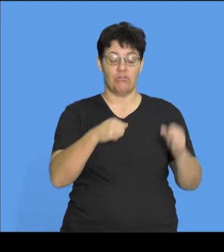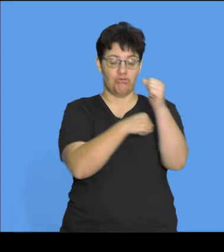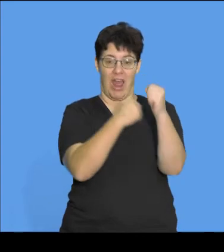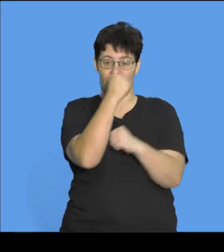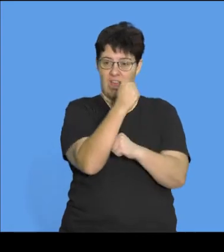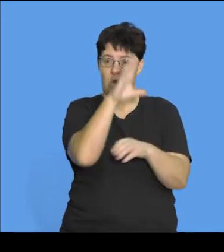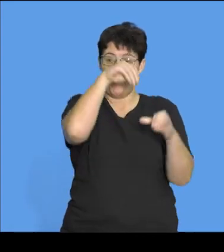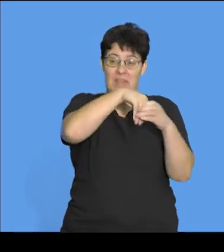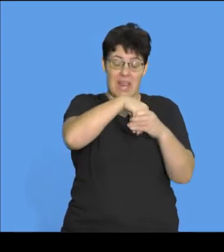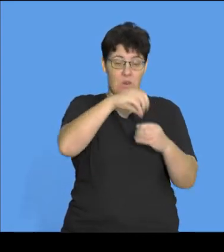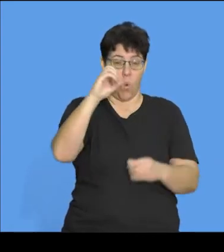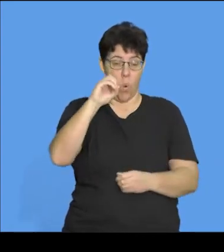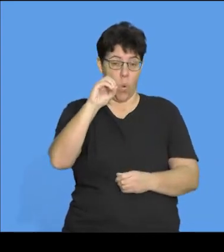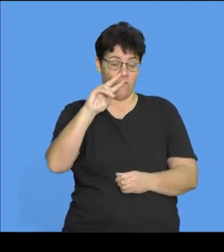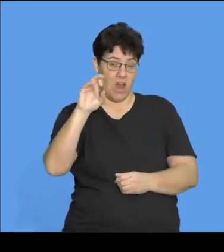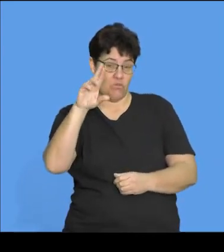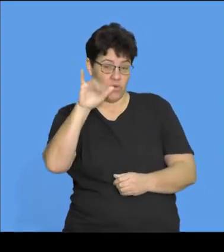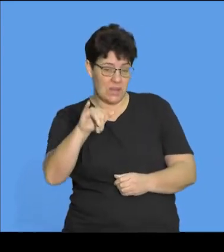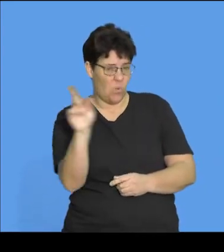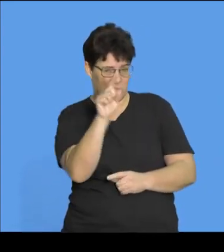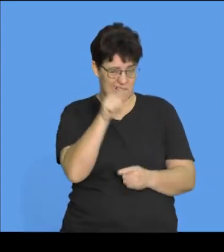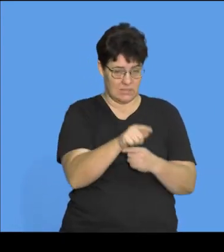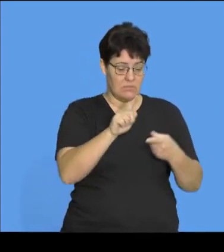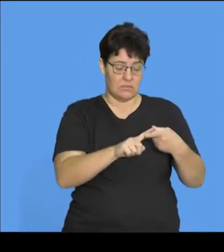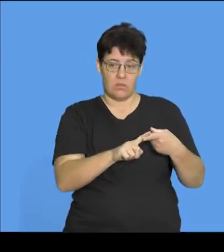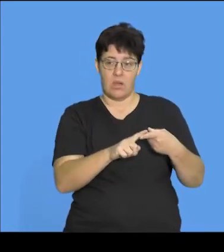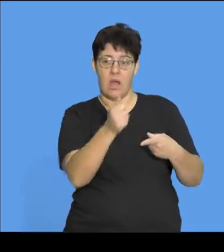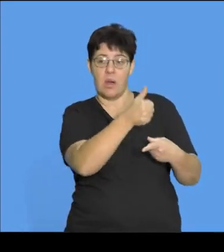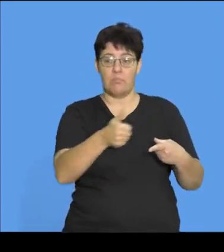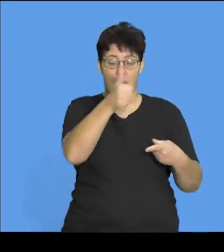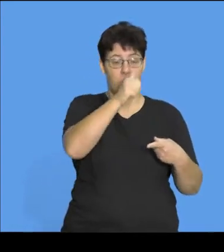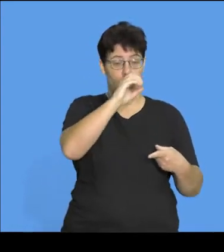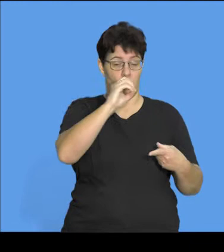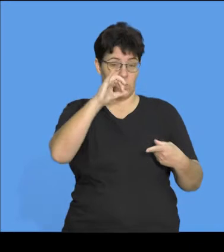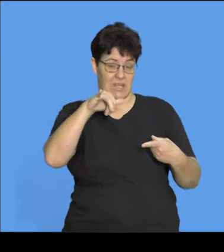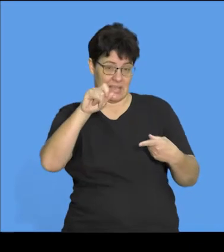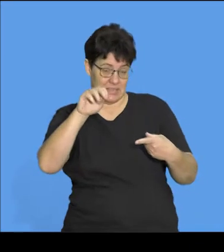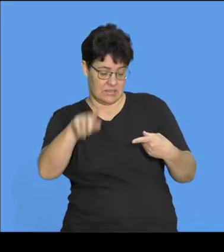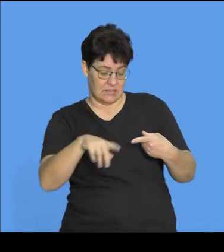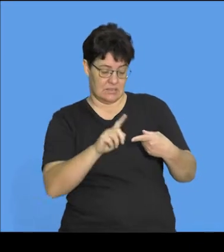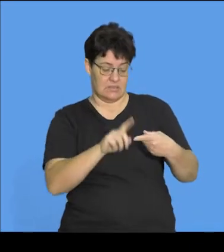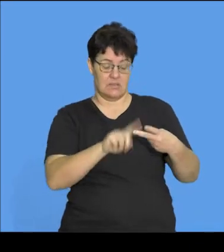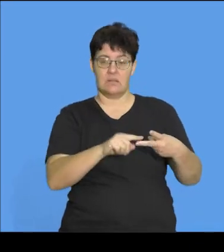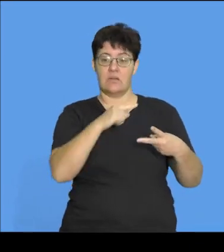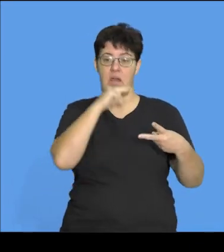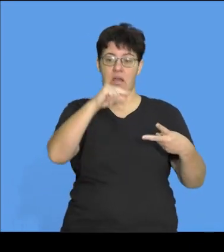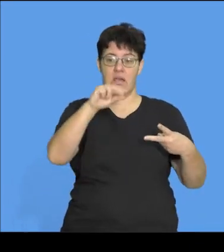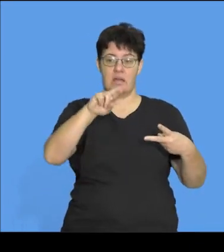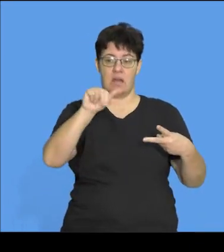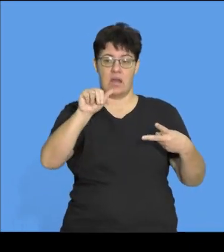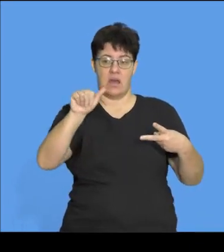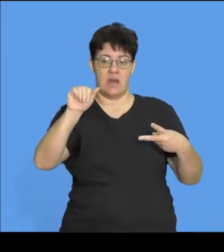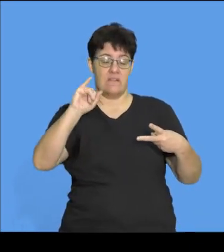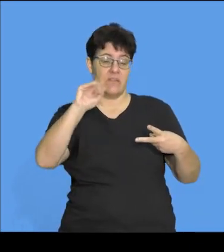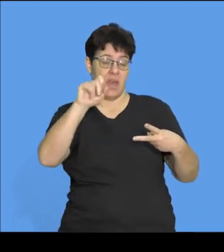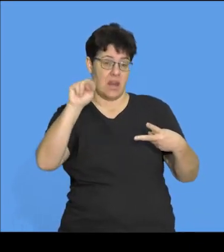within the ovary. We're going to look at the primary oocyte, we're going to look at the Graafian follicle, as well